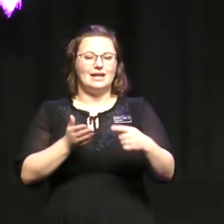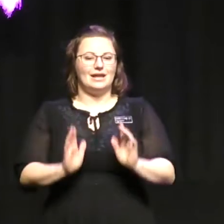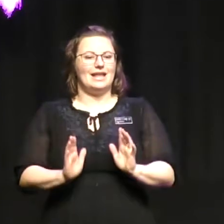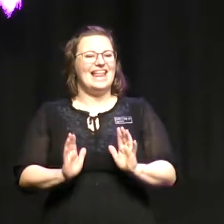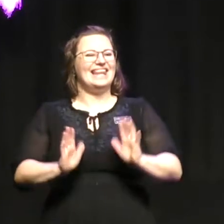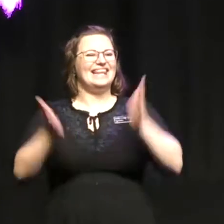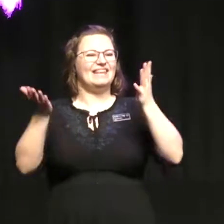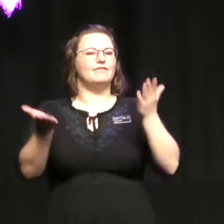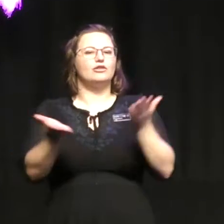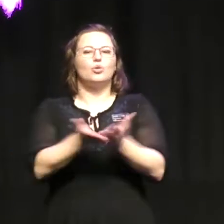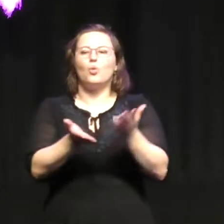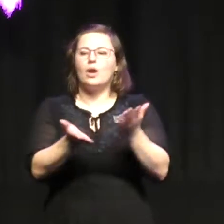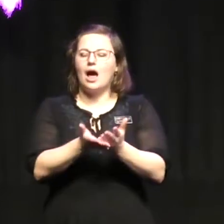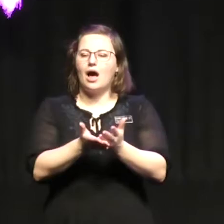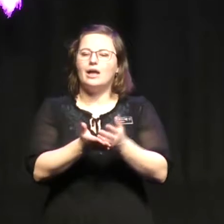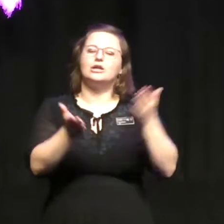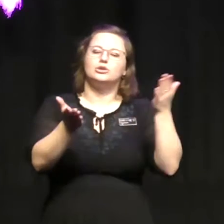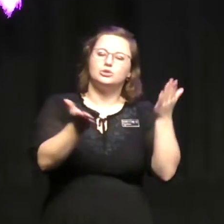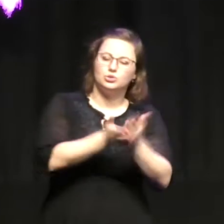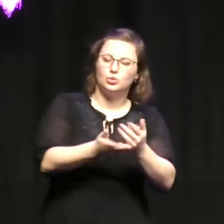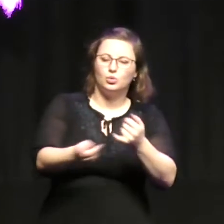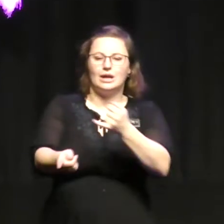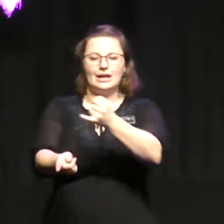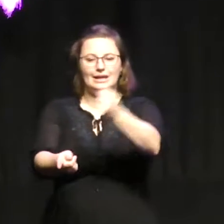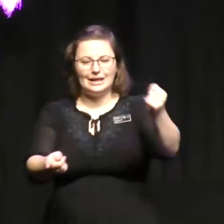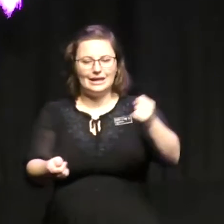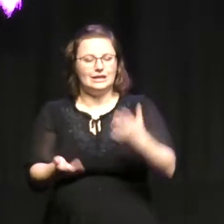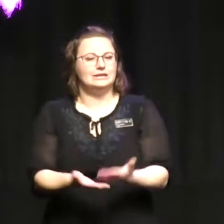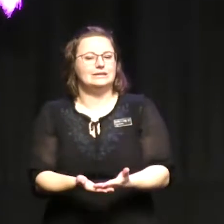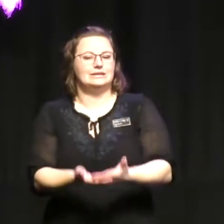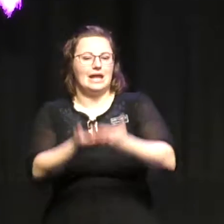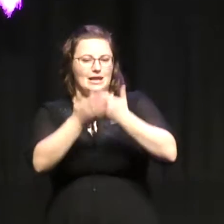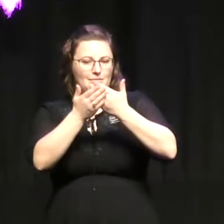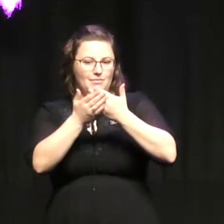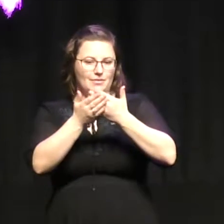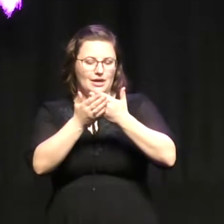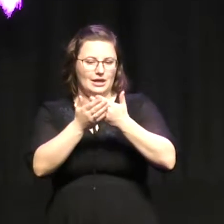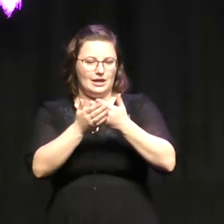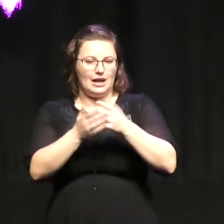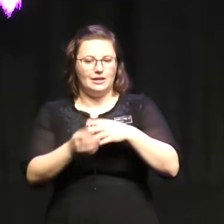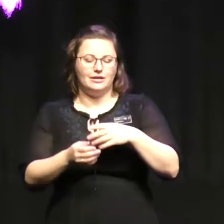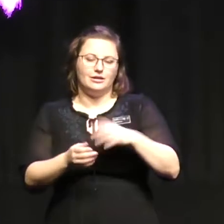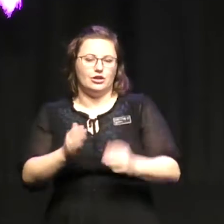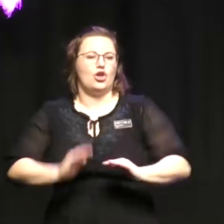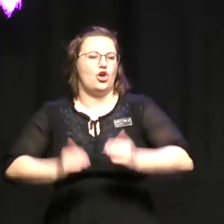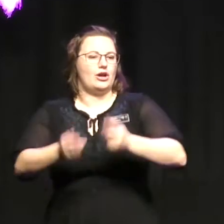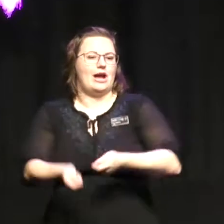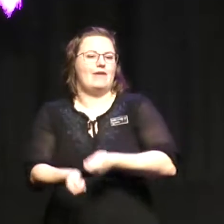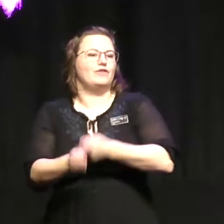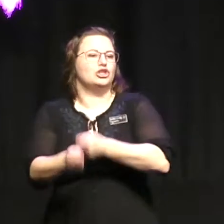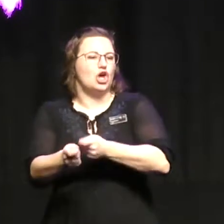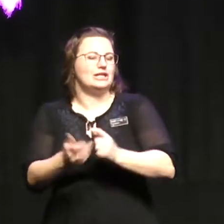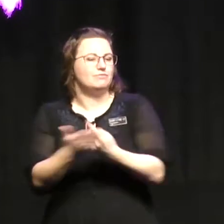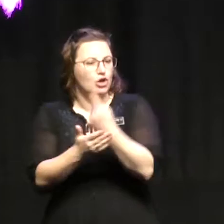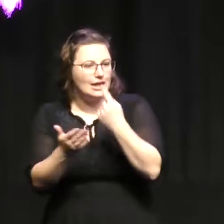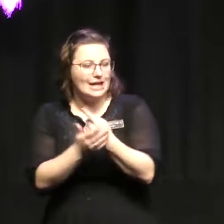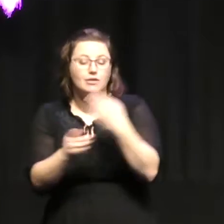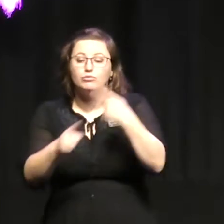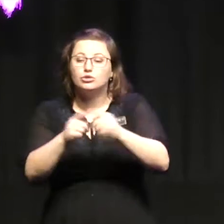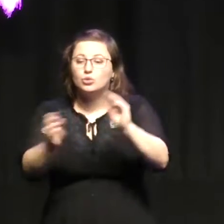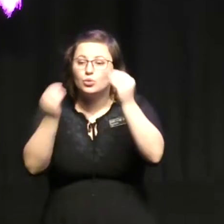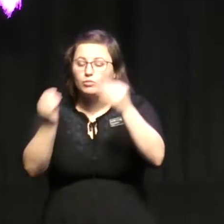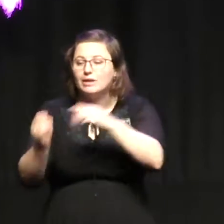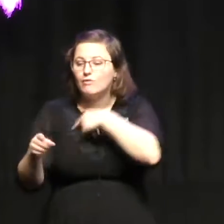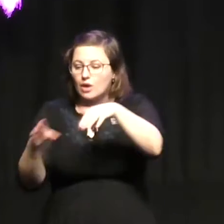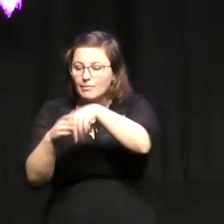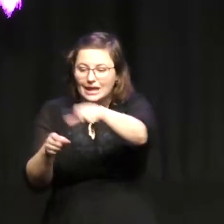life schools or the schools that help in strengthening the livelihoods and educating our members